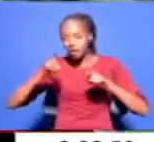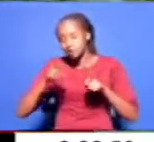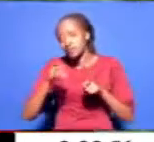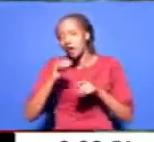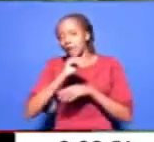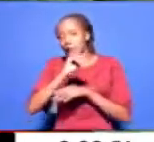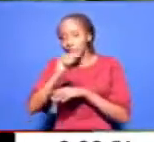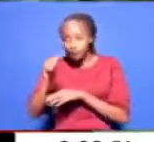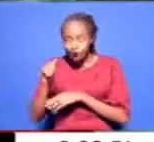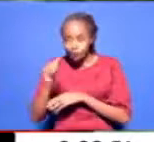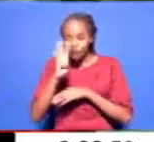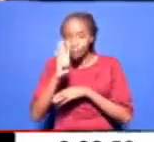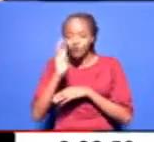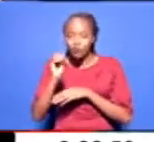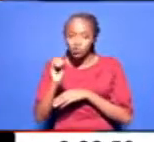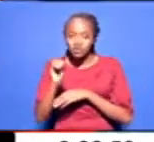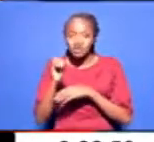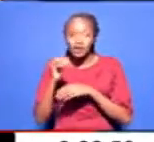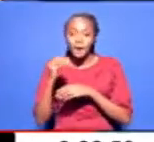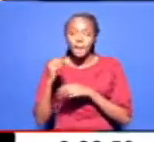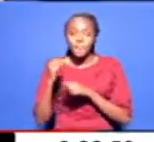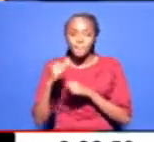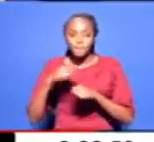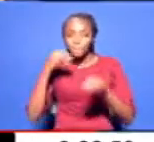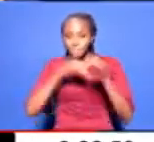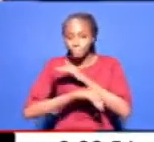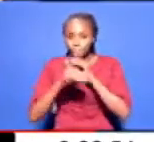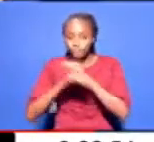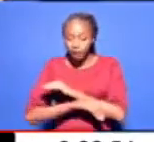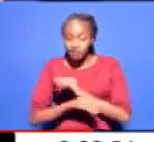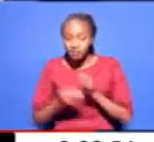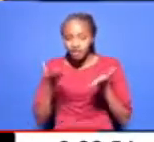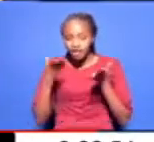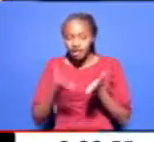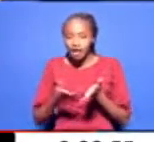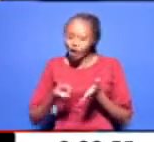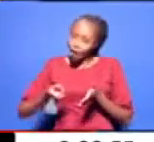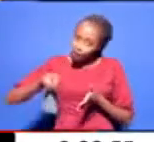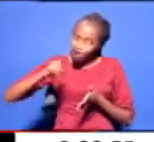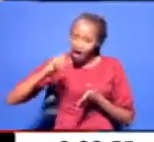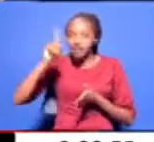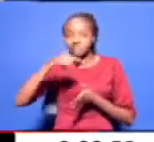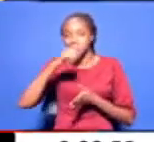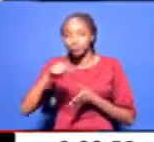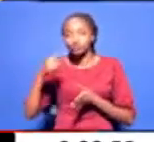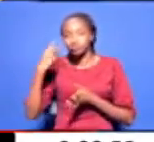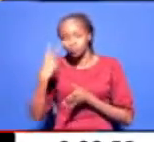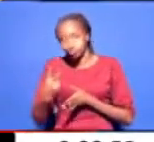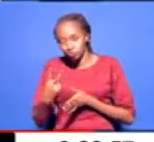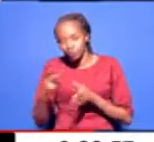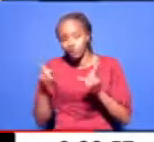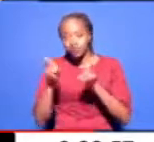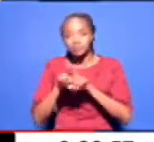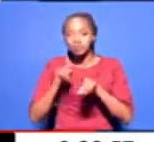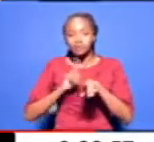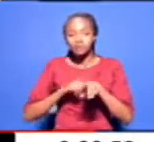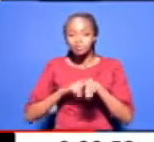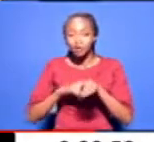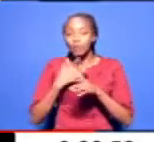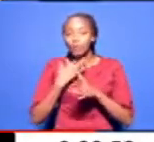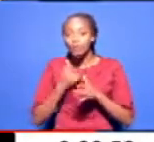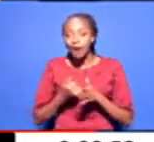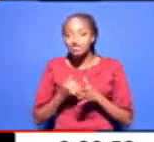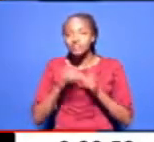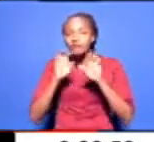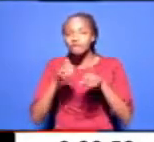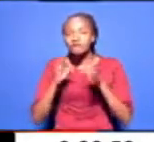40 bags from Monday next week. From the current 20, I've now doubled them so that farmers can get